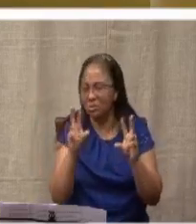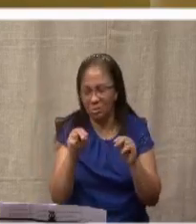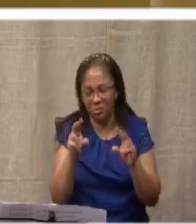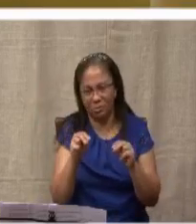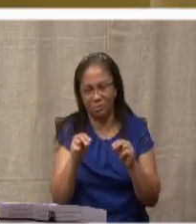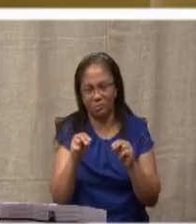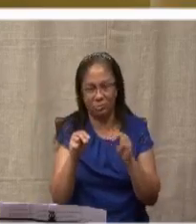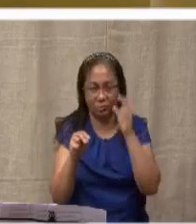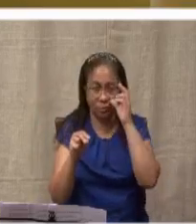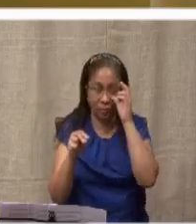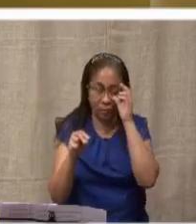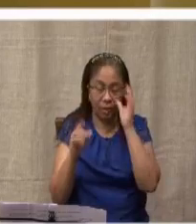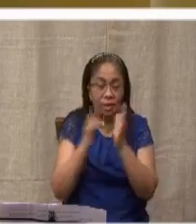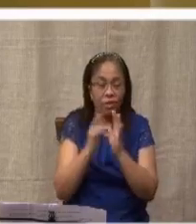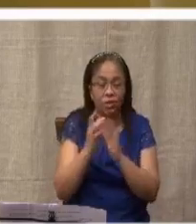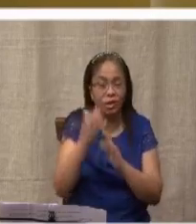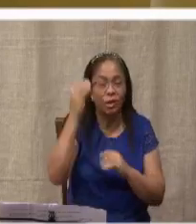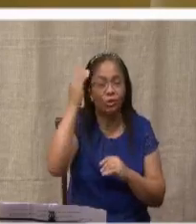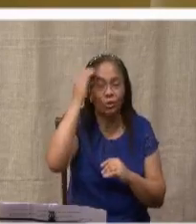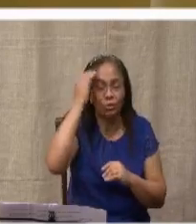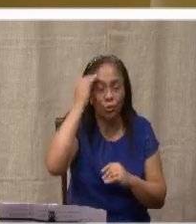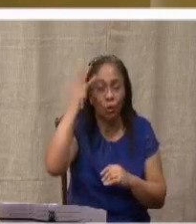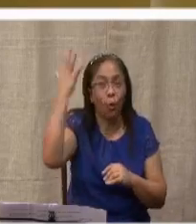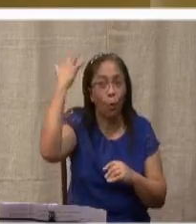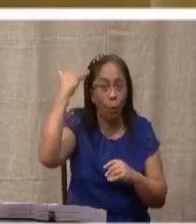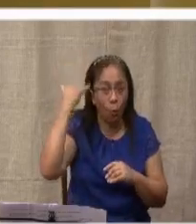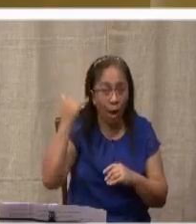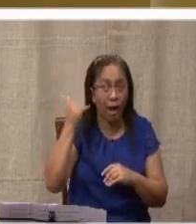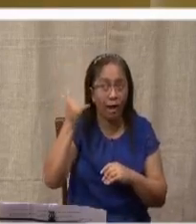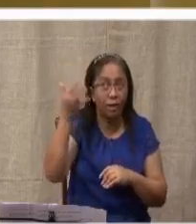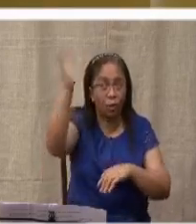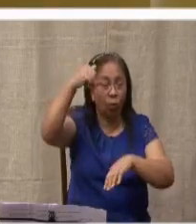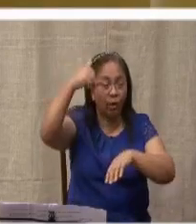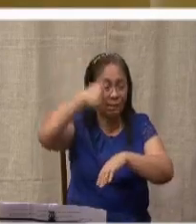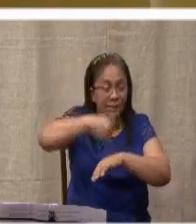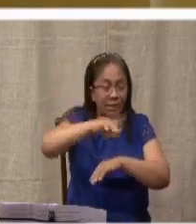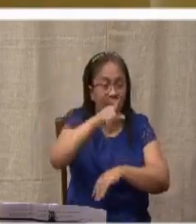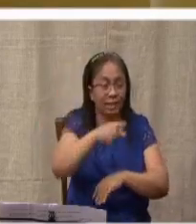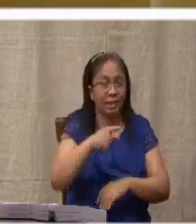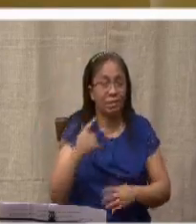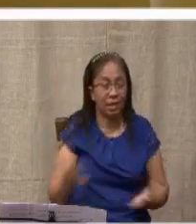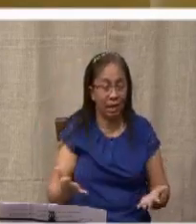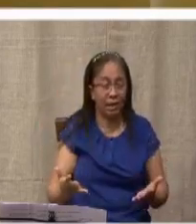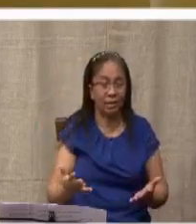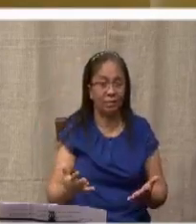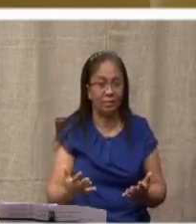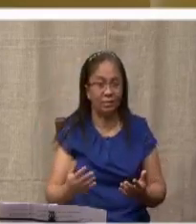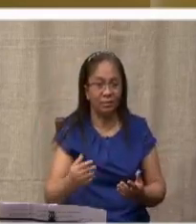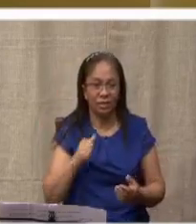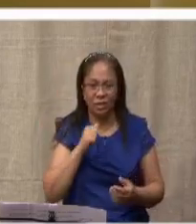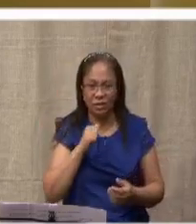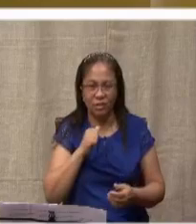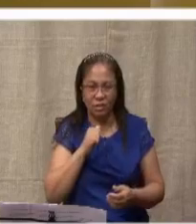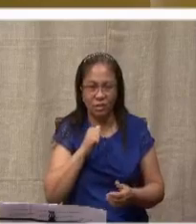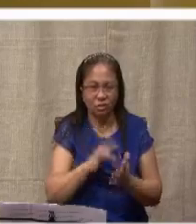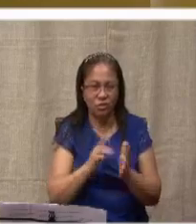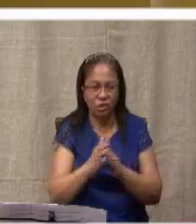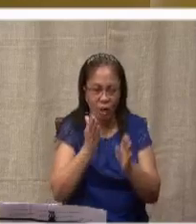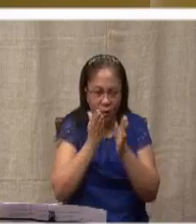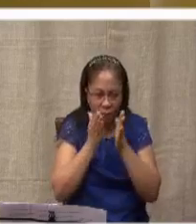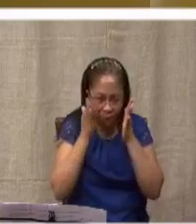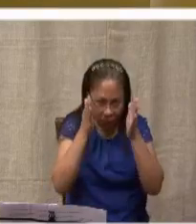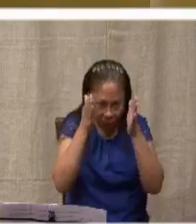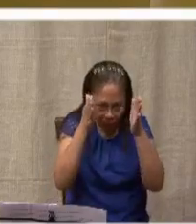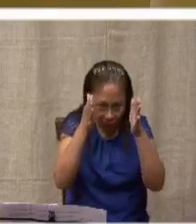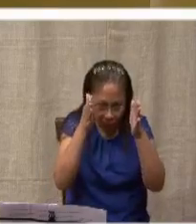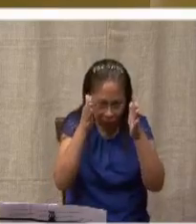mission he knew he knew what his vocation was and because he knew his vocation he didn't look left or right he followed it no